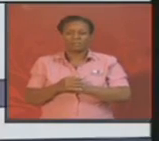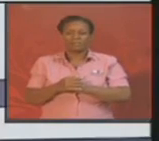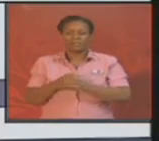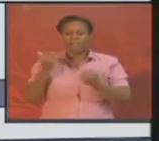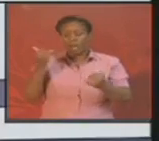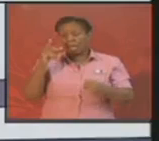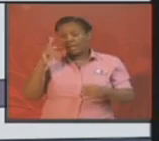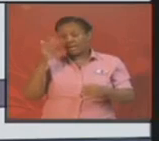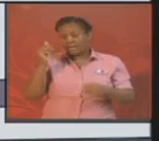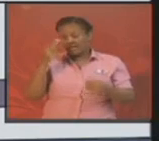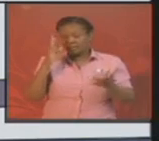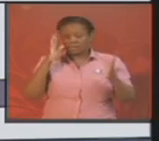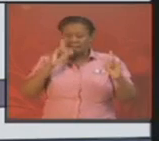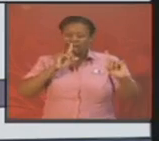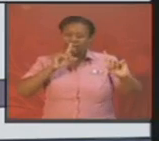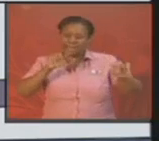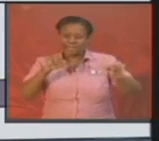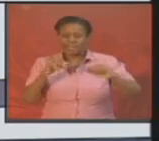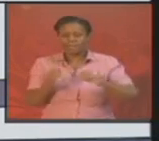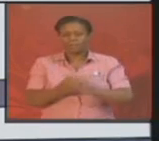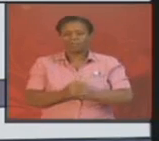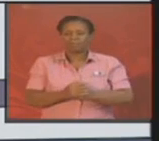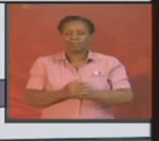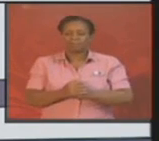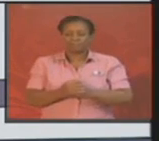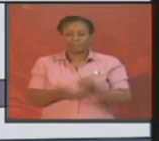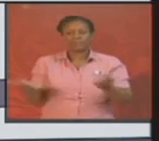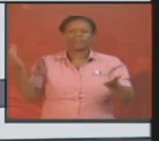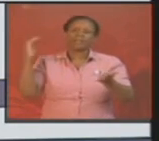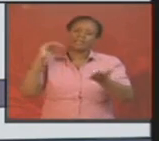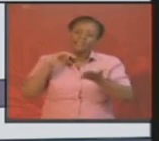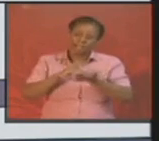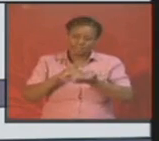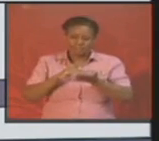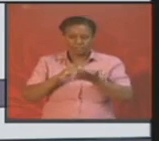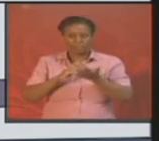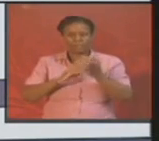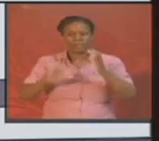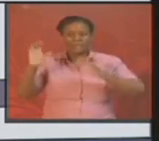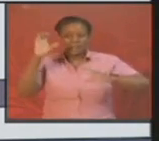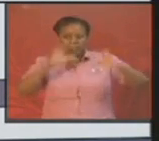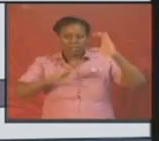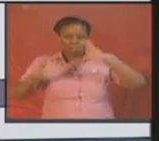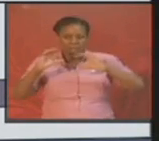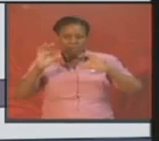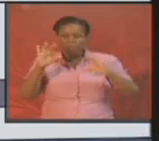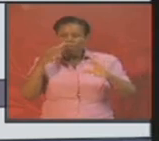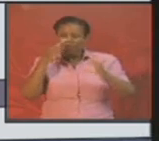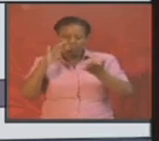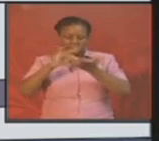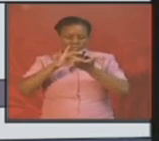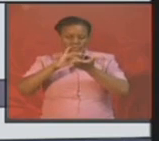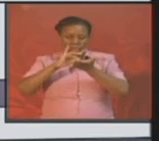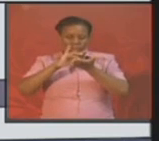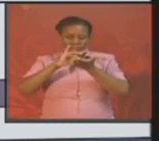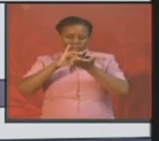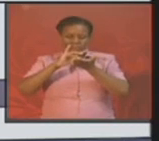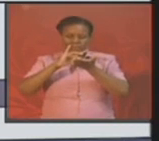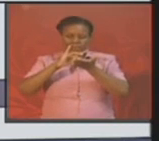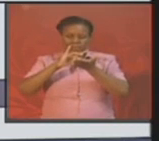thank you again for that question. So again, within the Chemistry, Food and Drug Division, within the Ministry of Health, and even within the Drug